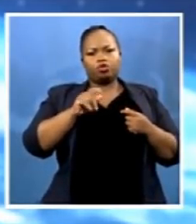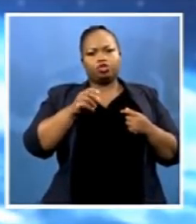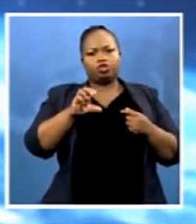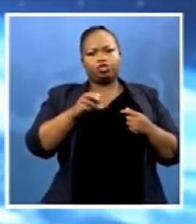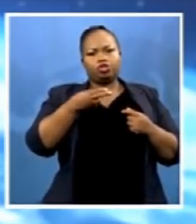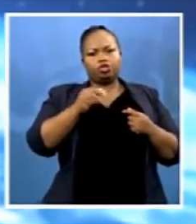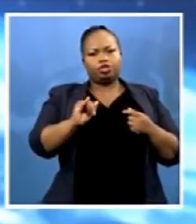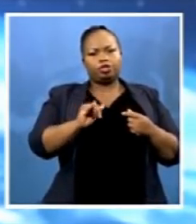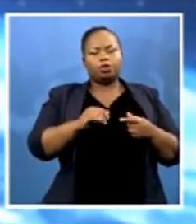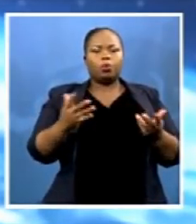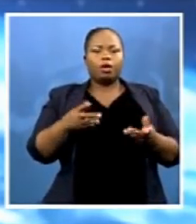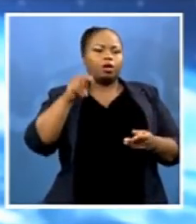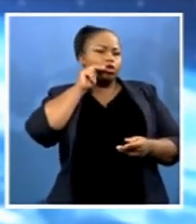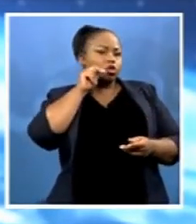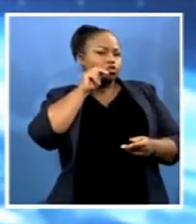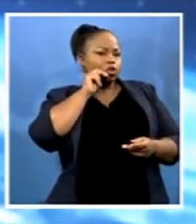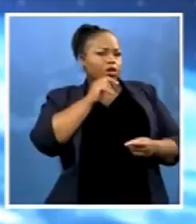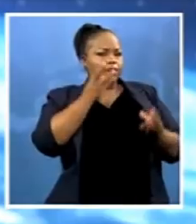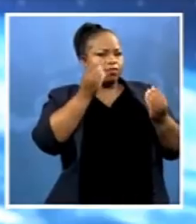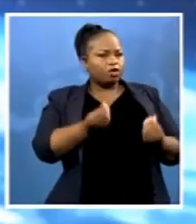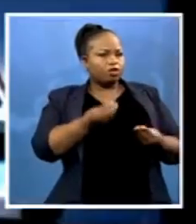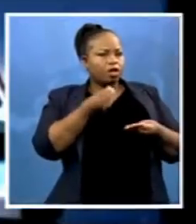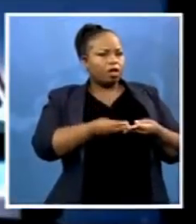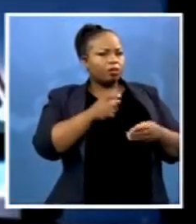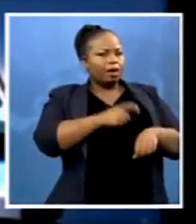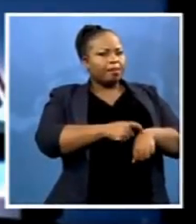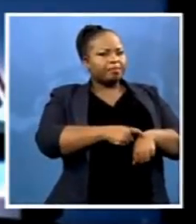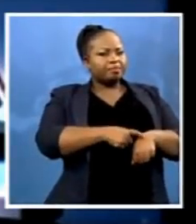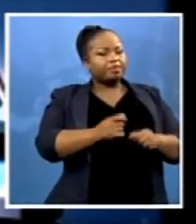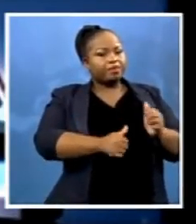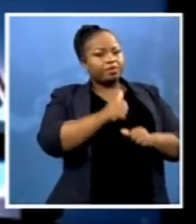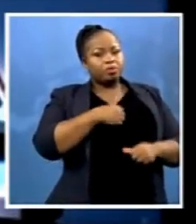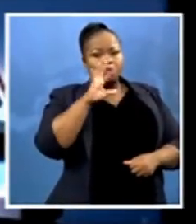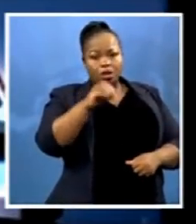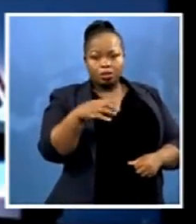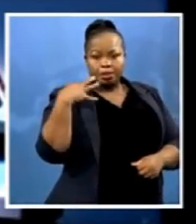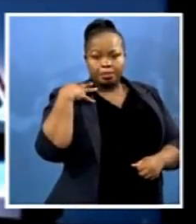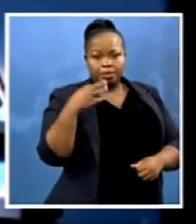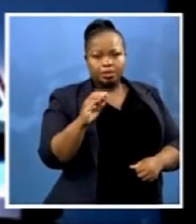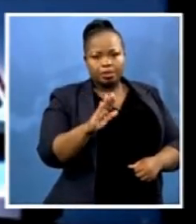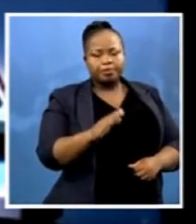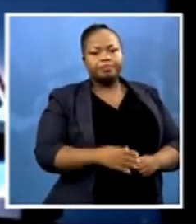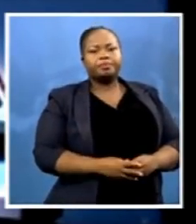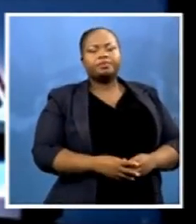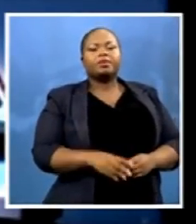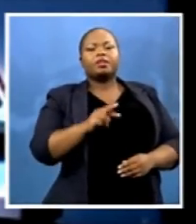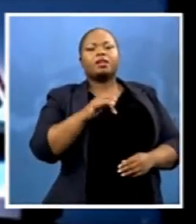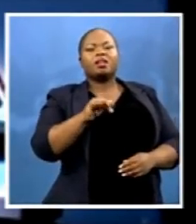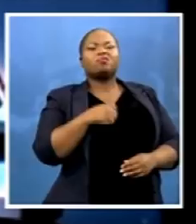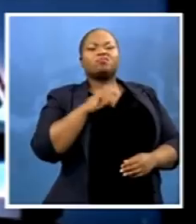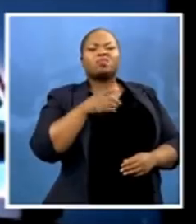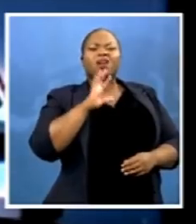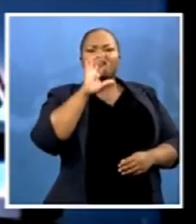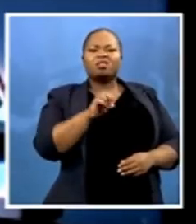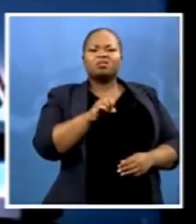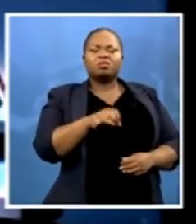can put this question first to the Minister. Neil asks, how will the focus of resources and attention